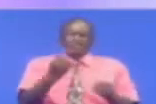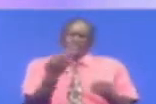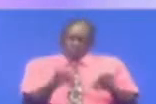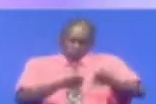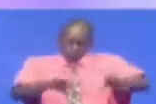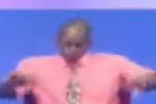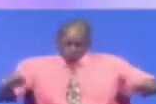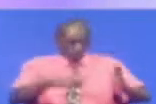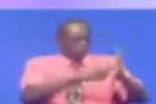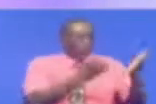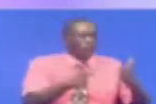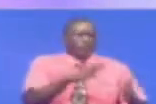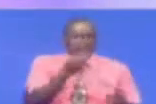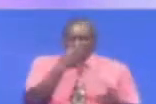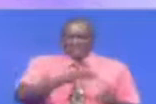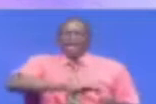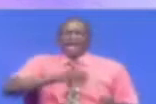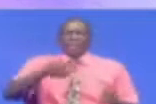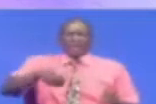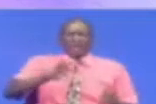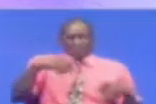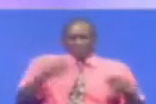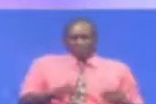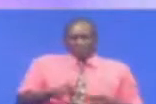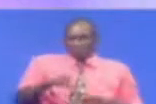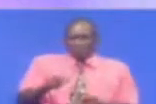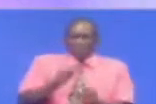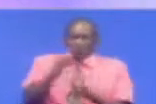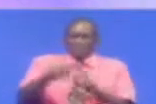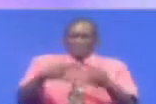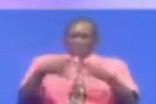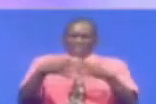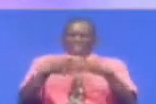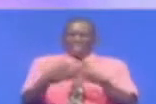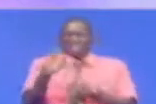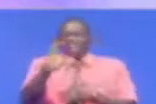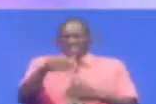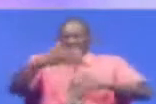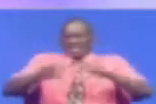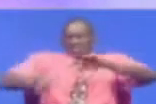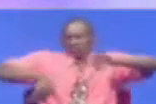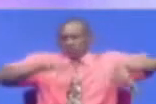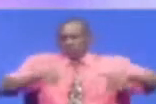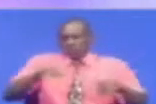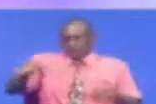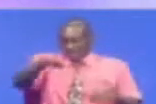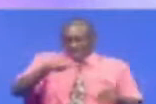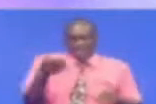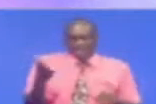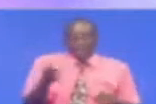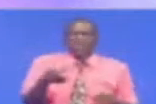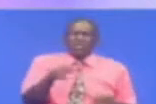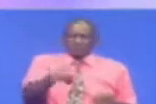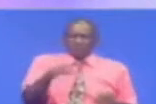us just walk past Gate C and close to the swimming pool. There you'll find